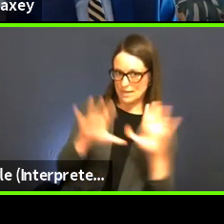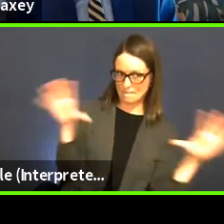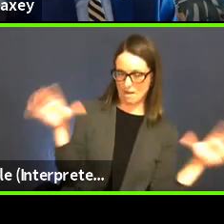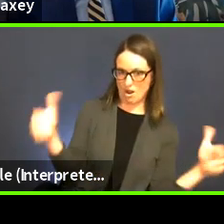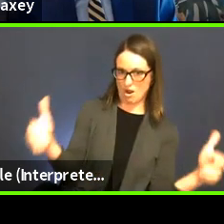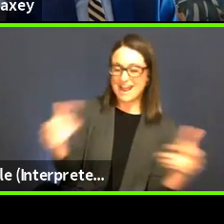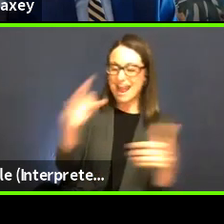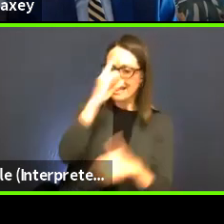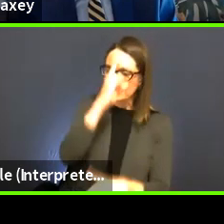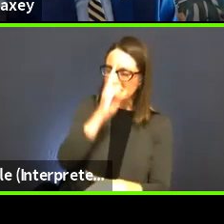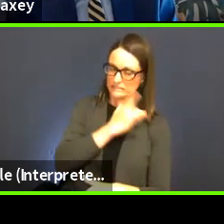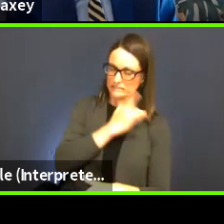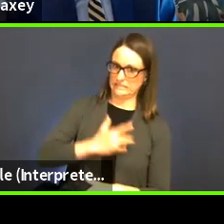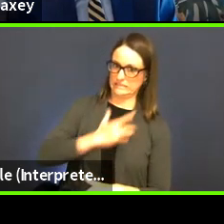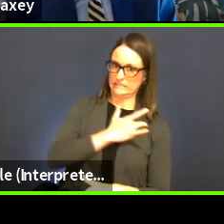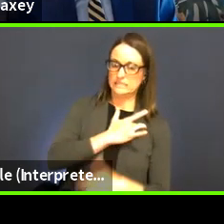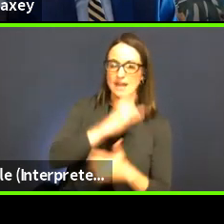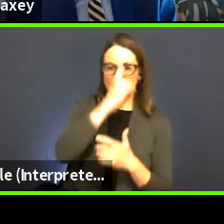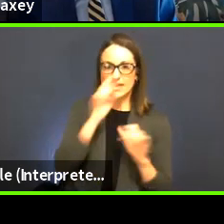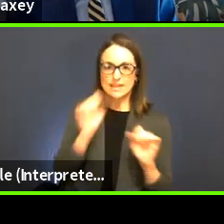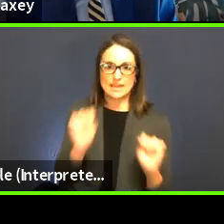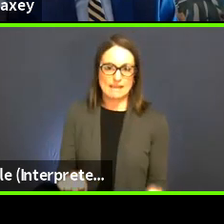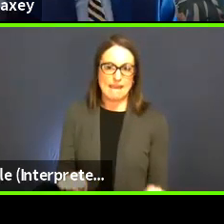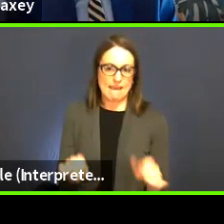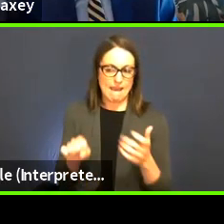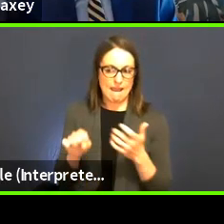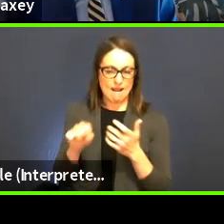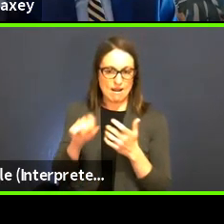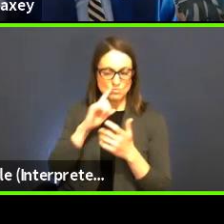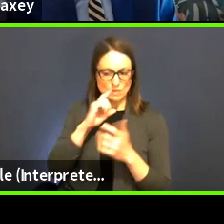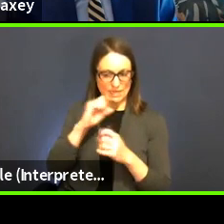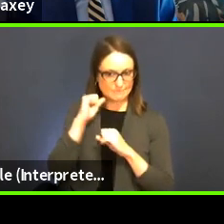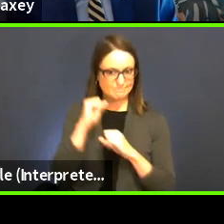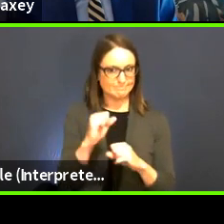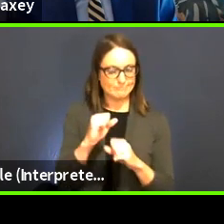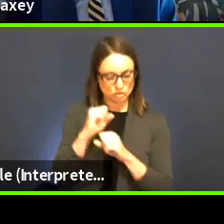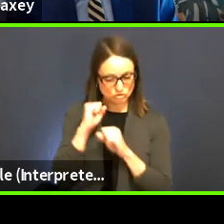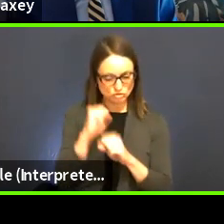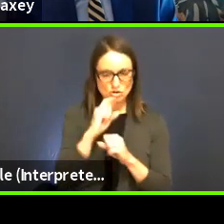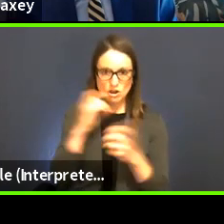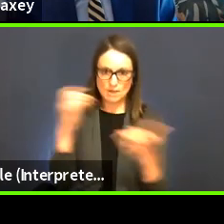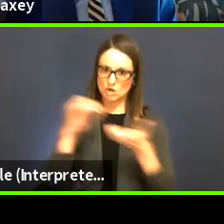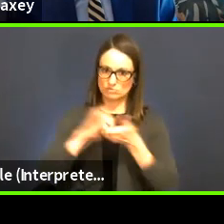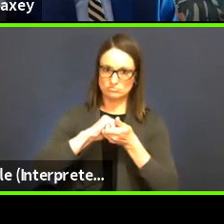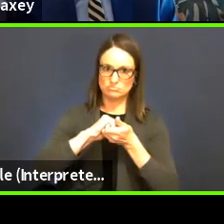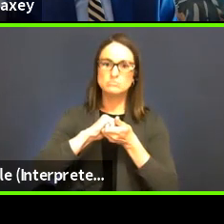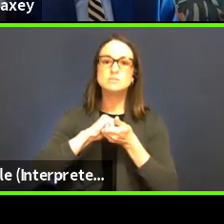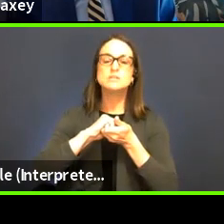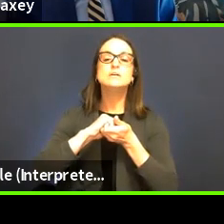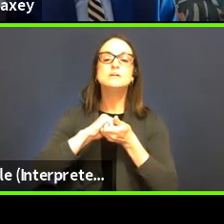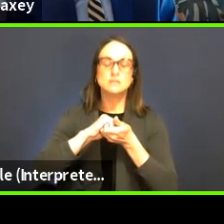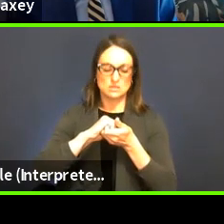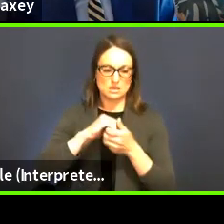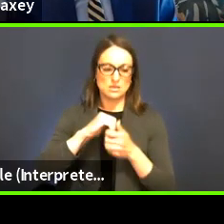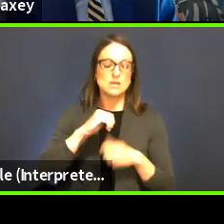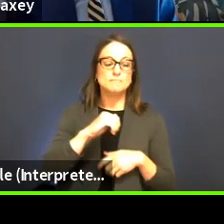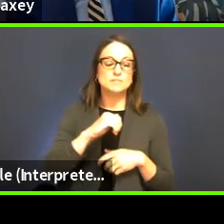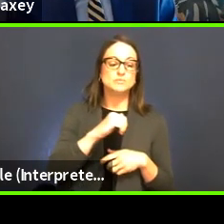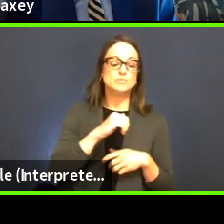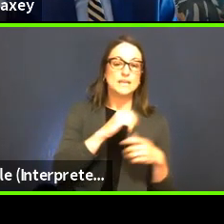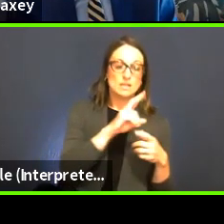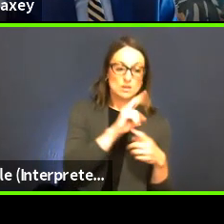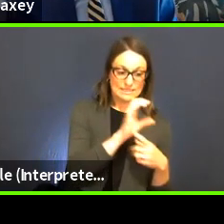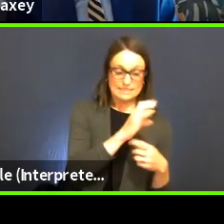could also help forge an even stronger partnership between UNC and our law enforcement agencies is